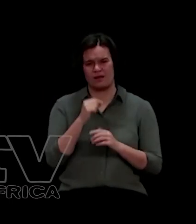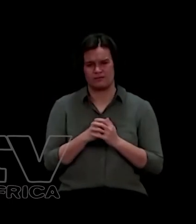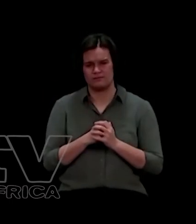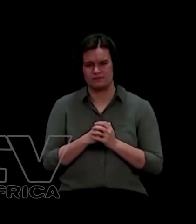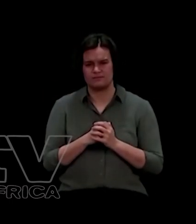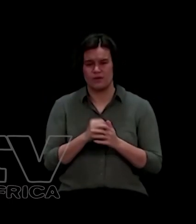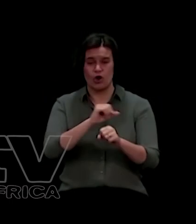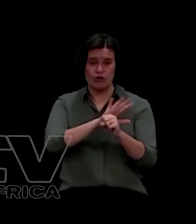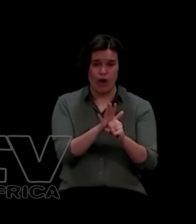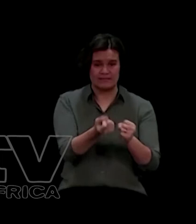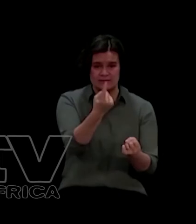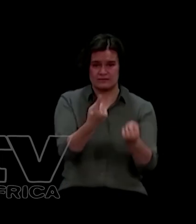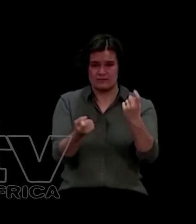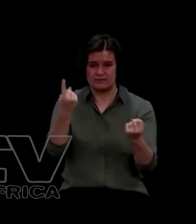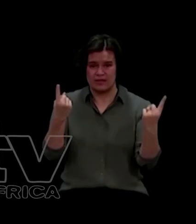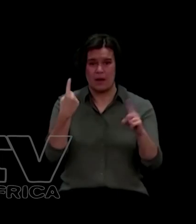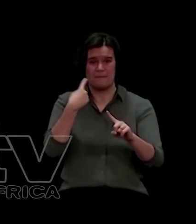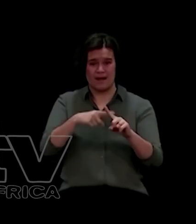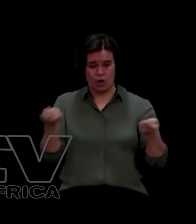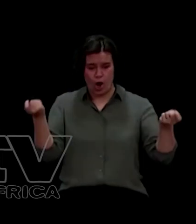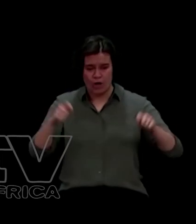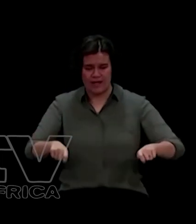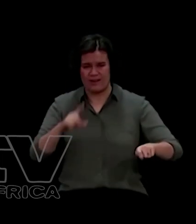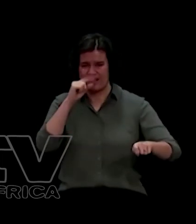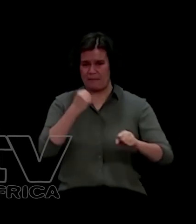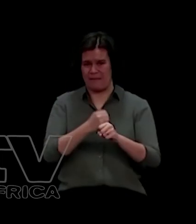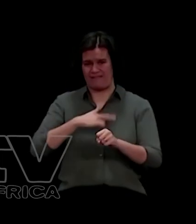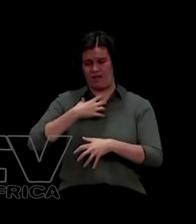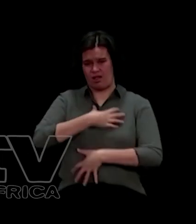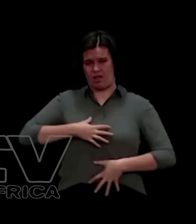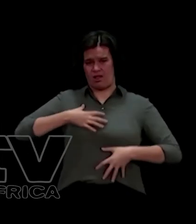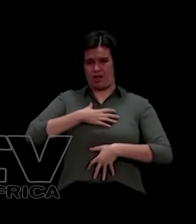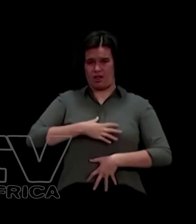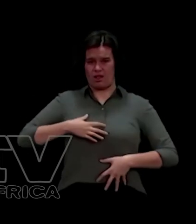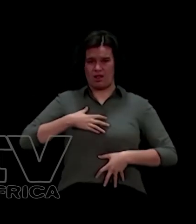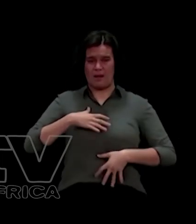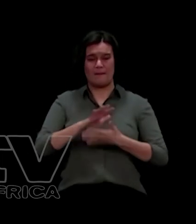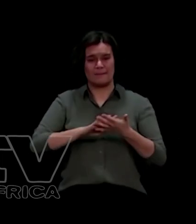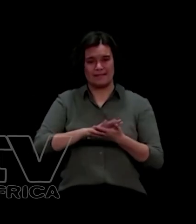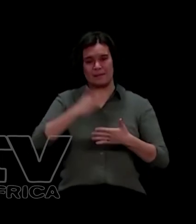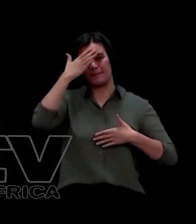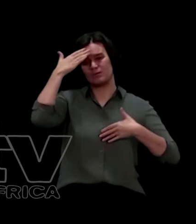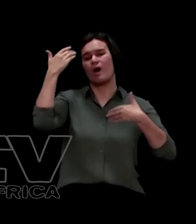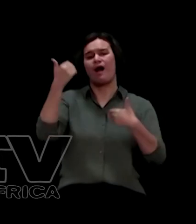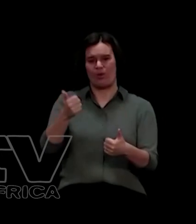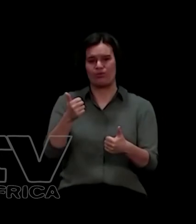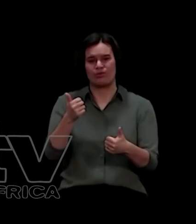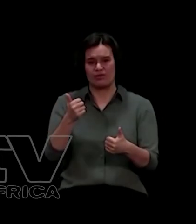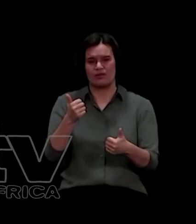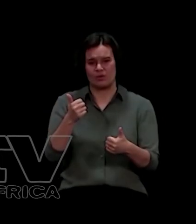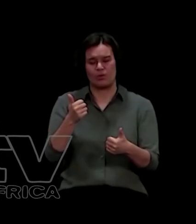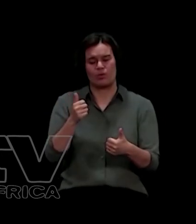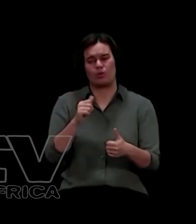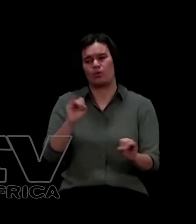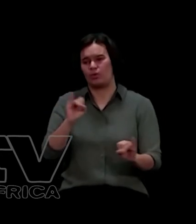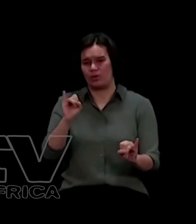lockdowns, I know can be hugely unsettling. And that uncertainty can impact on everyone's mental health. It's okay to